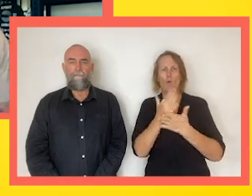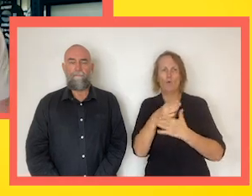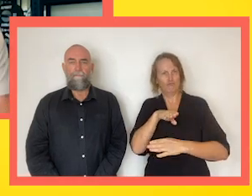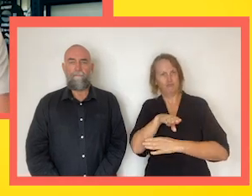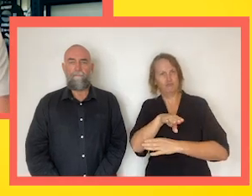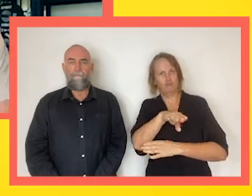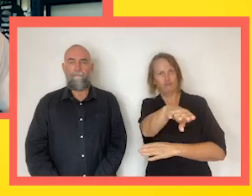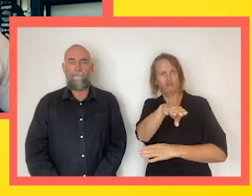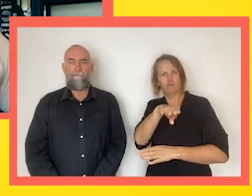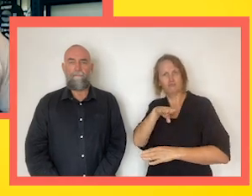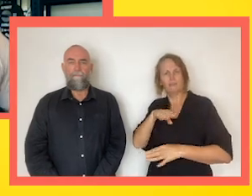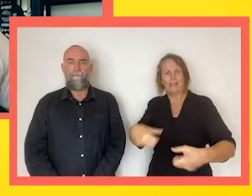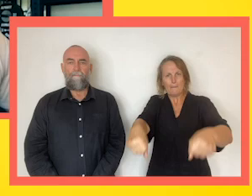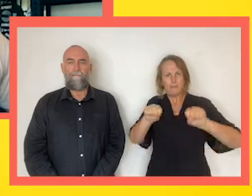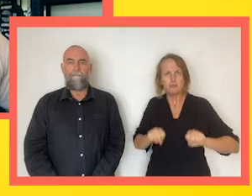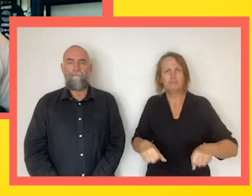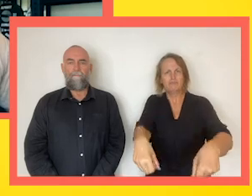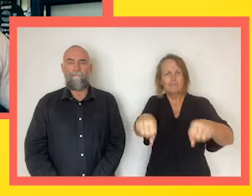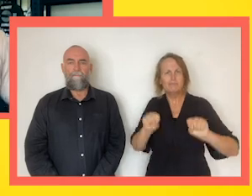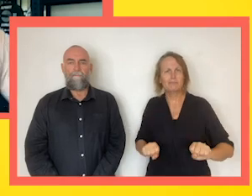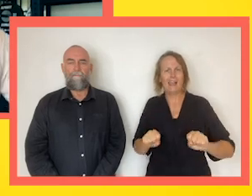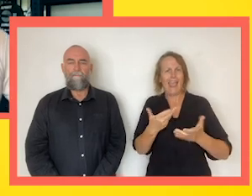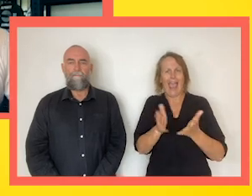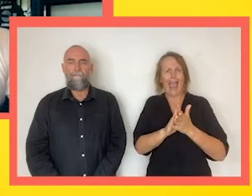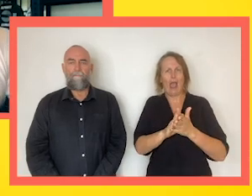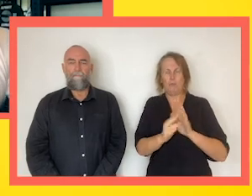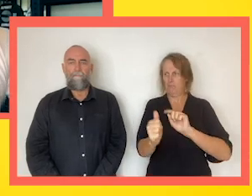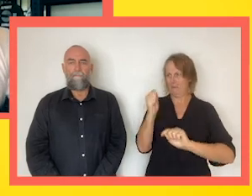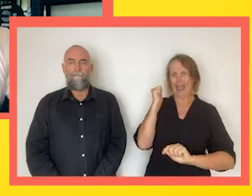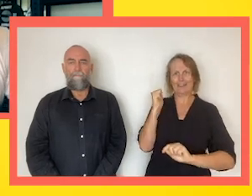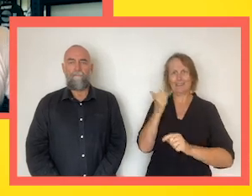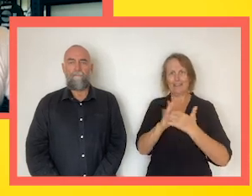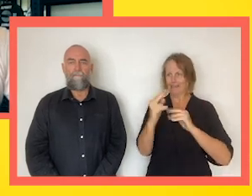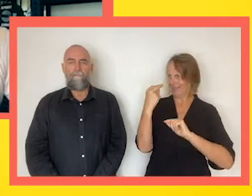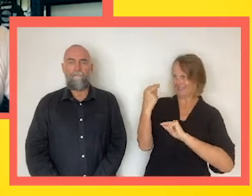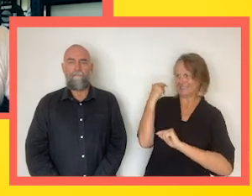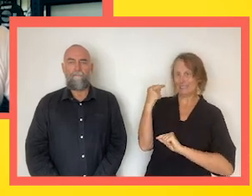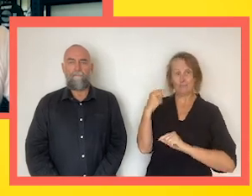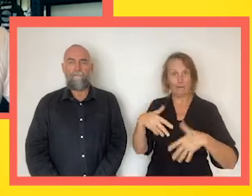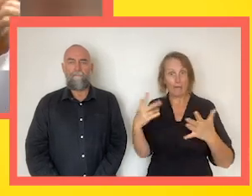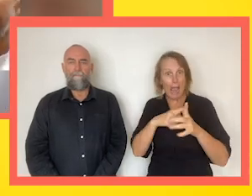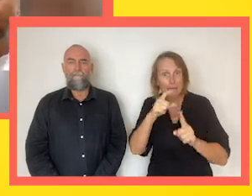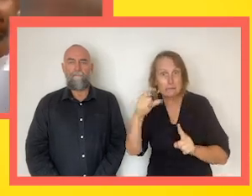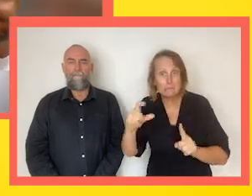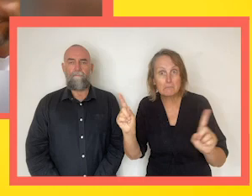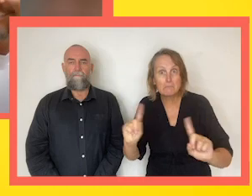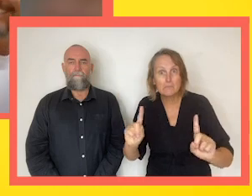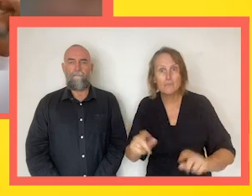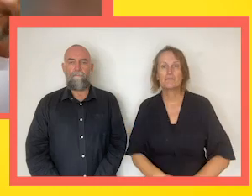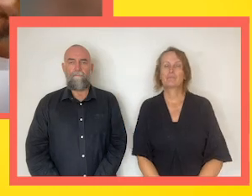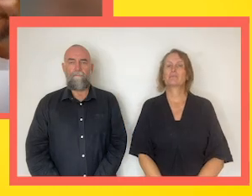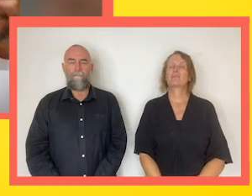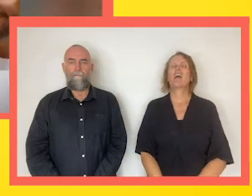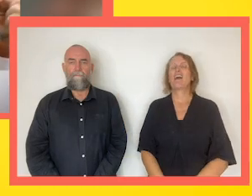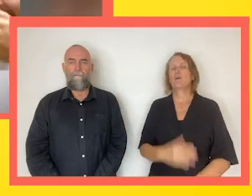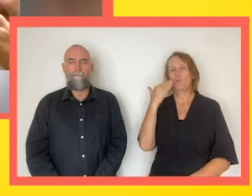you're usually going straight, but when you're training, there is bends, right? Yeah. So you're in charge, are you, Nikki? Any accidents? Yeah, no.